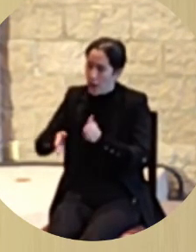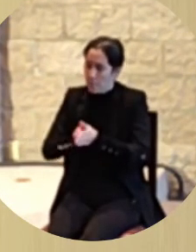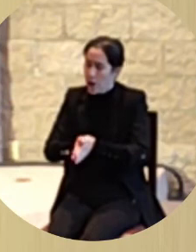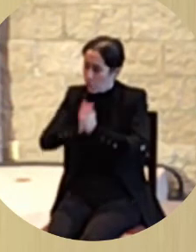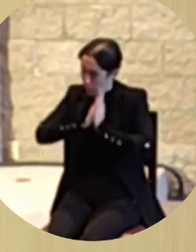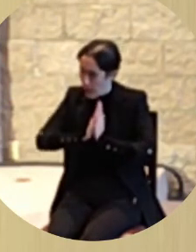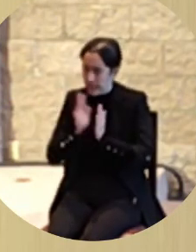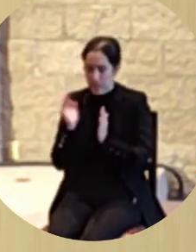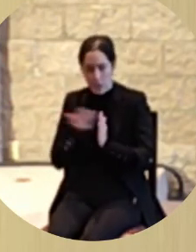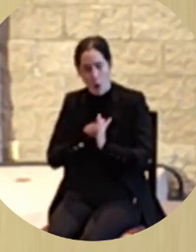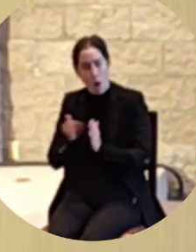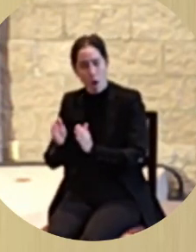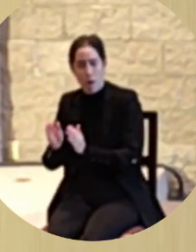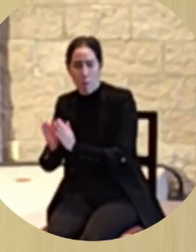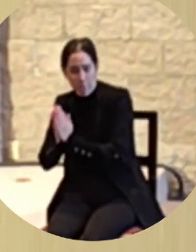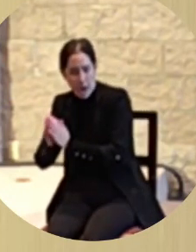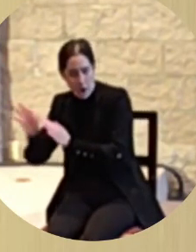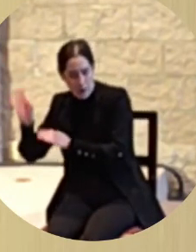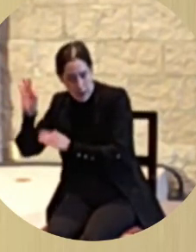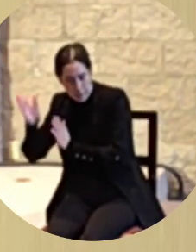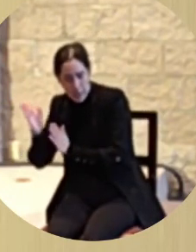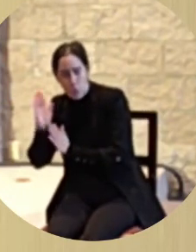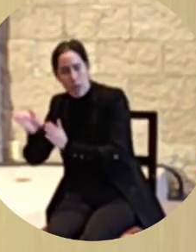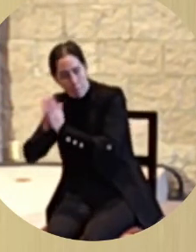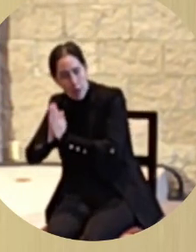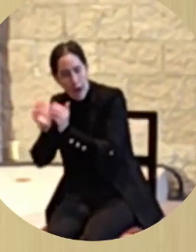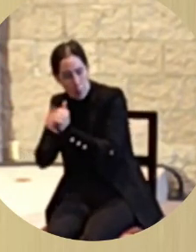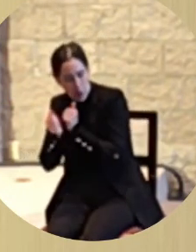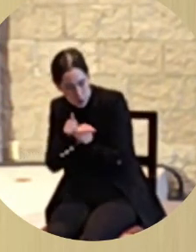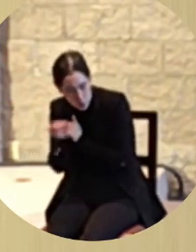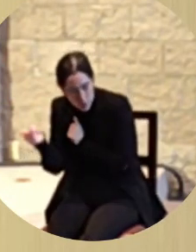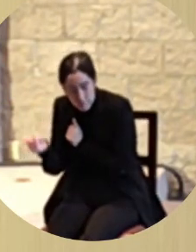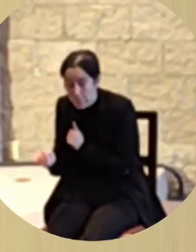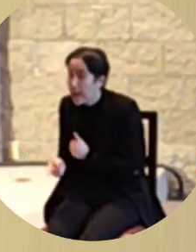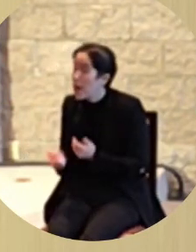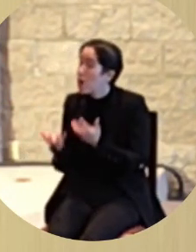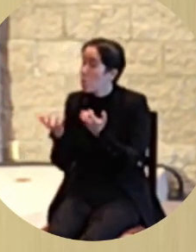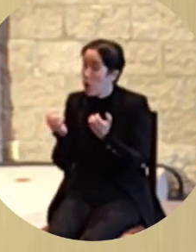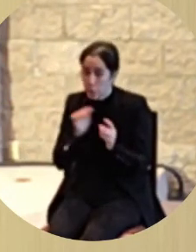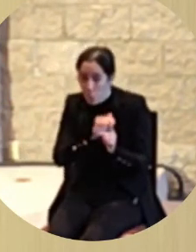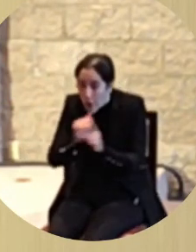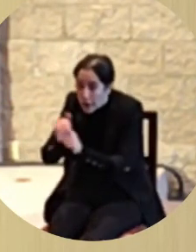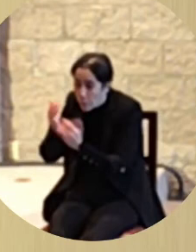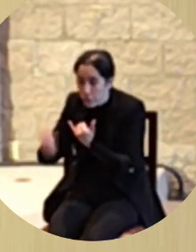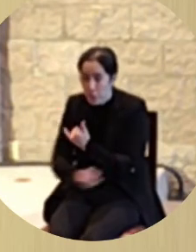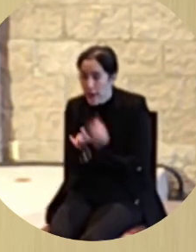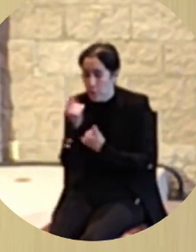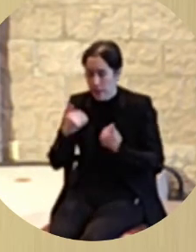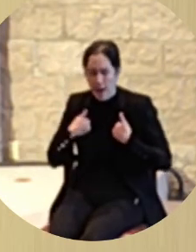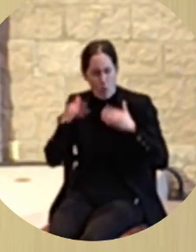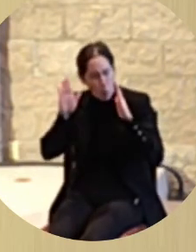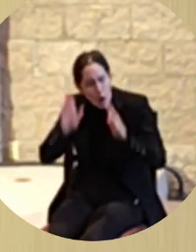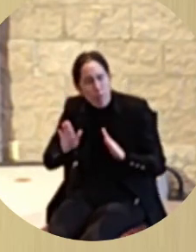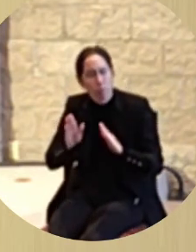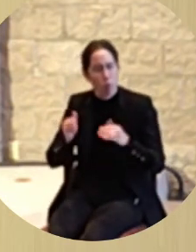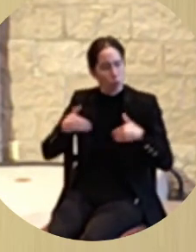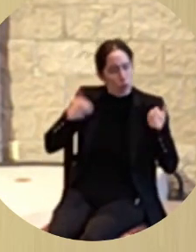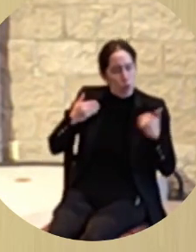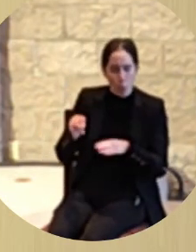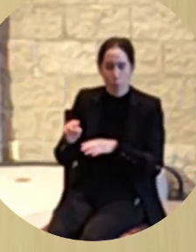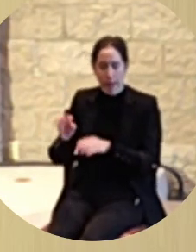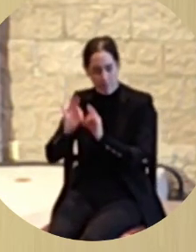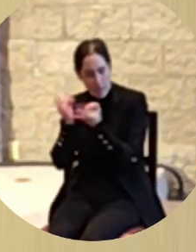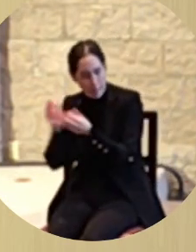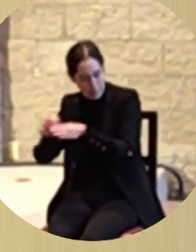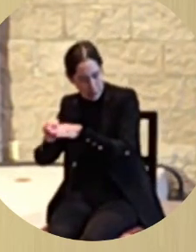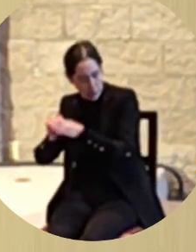right there in prayer with you. Today, I also want to just remind you that we have a wonderful youth and family ministry program here at Unity Minneapolis. So